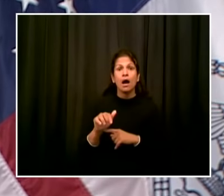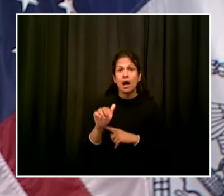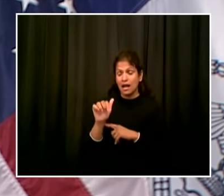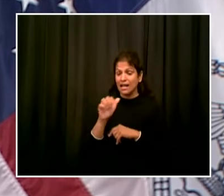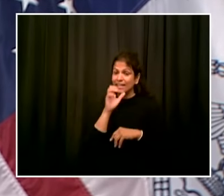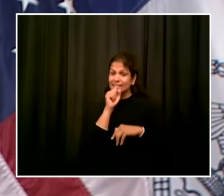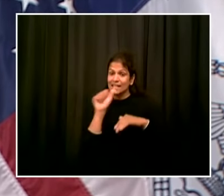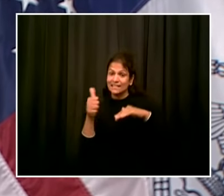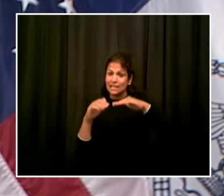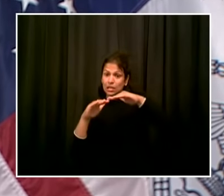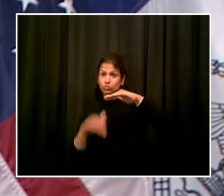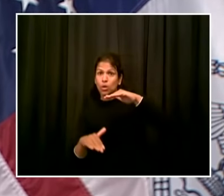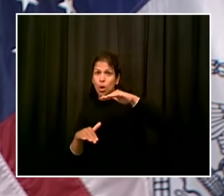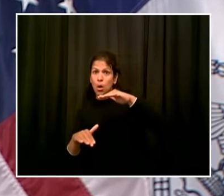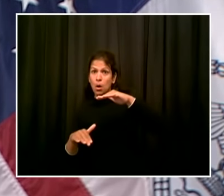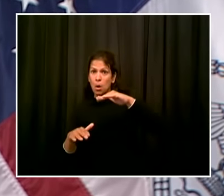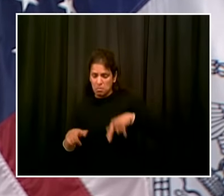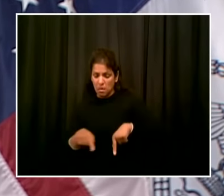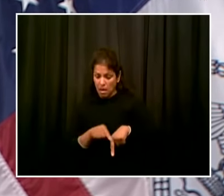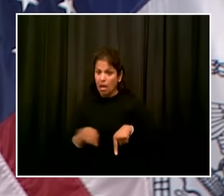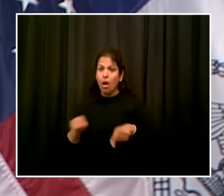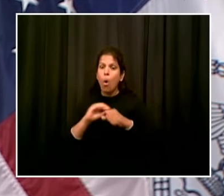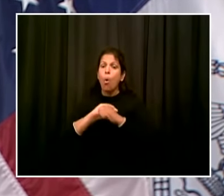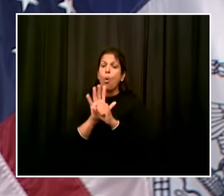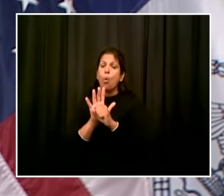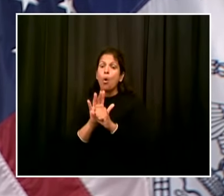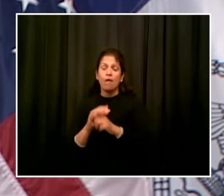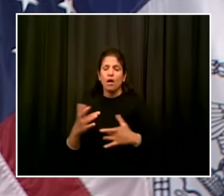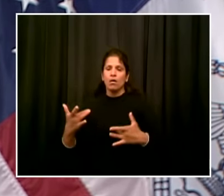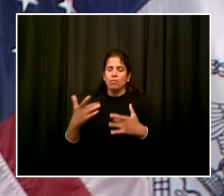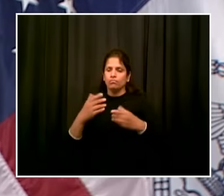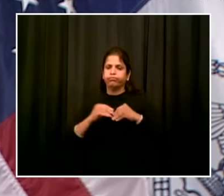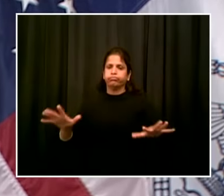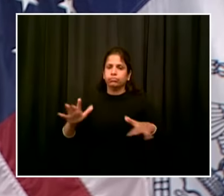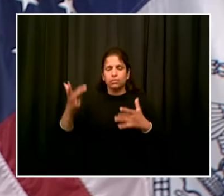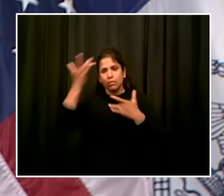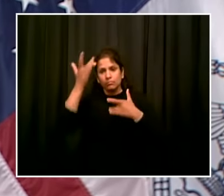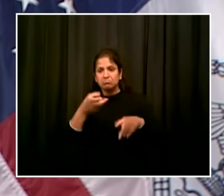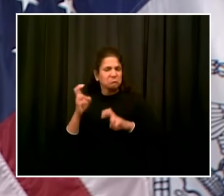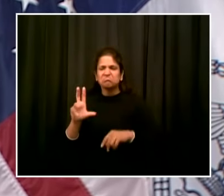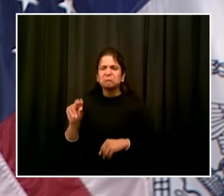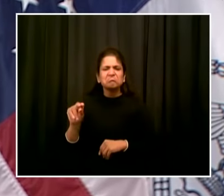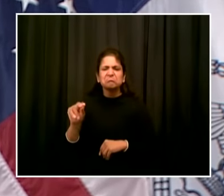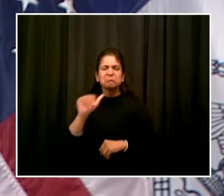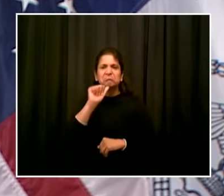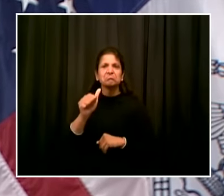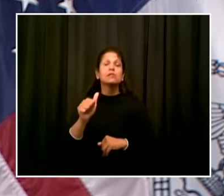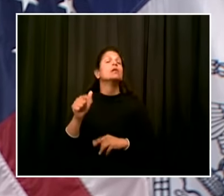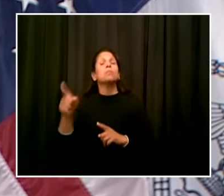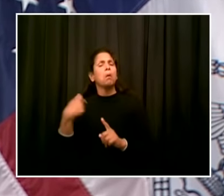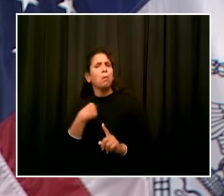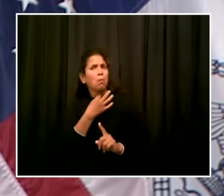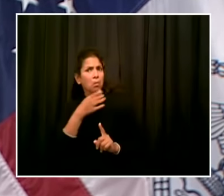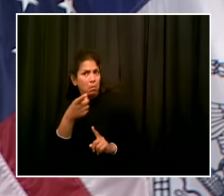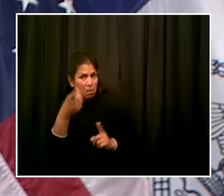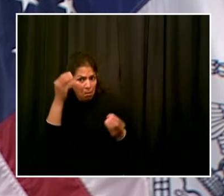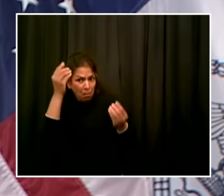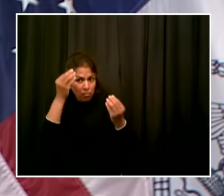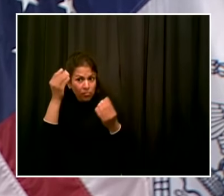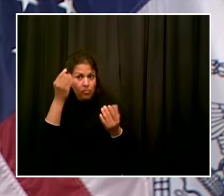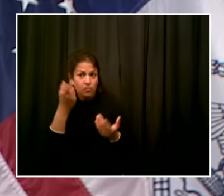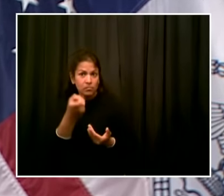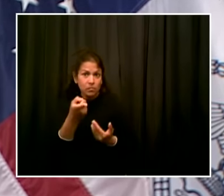for the DOE to fully reopen from kindergarten through fourth grade and go to the blended learning for the higher grades? And if not, why